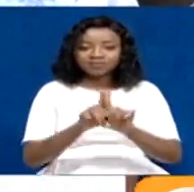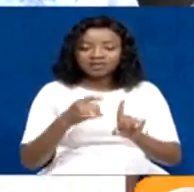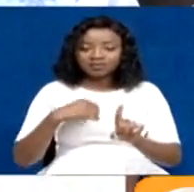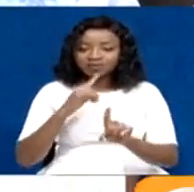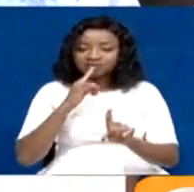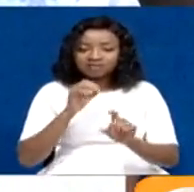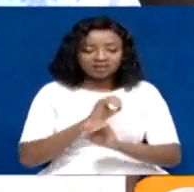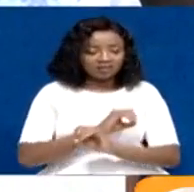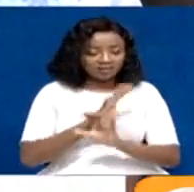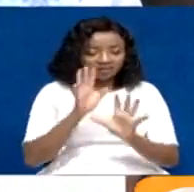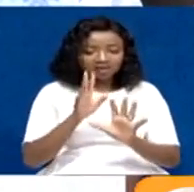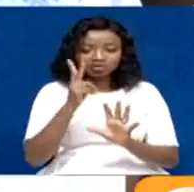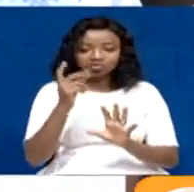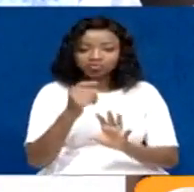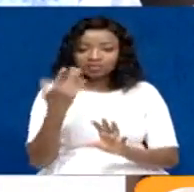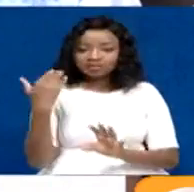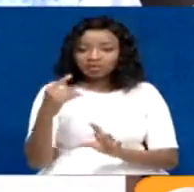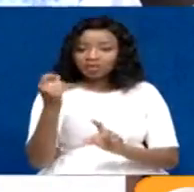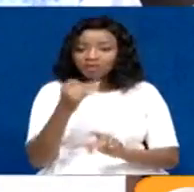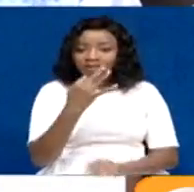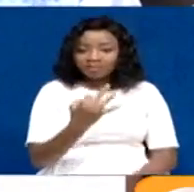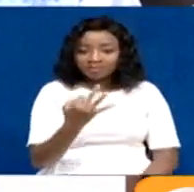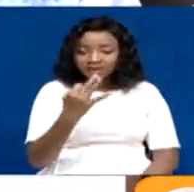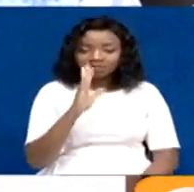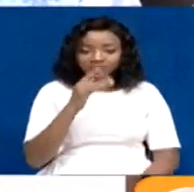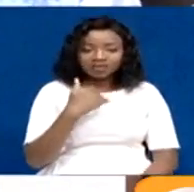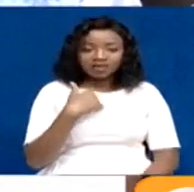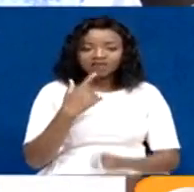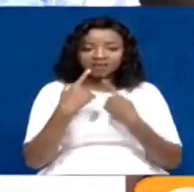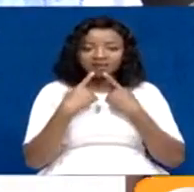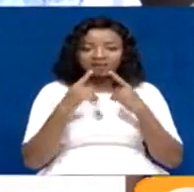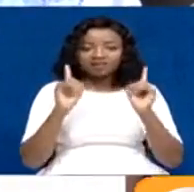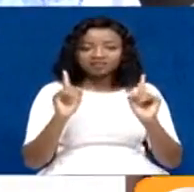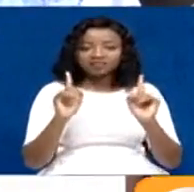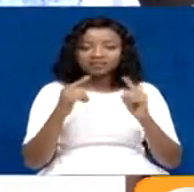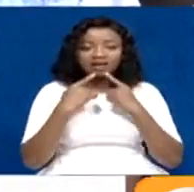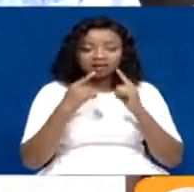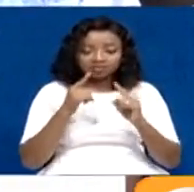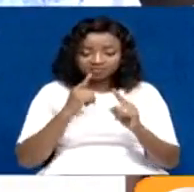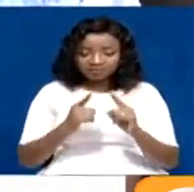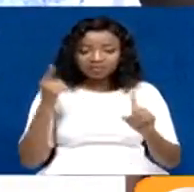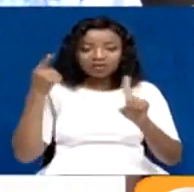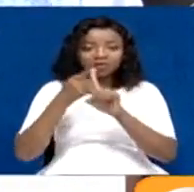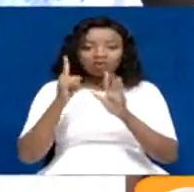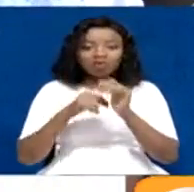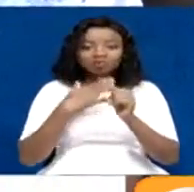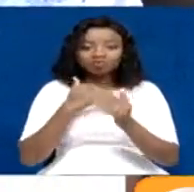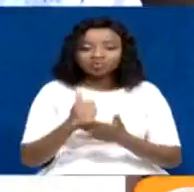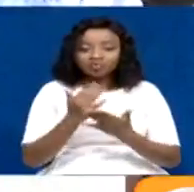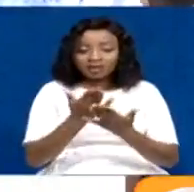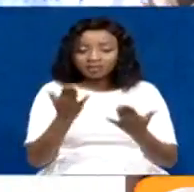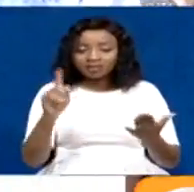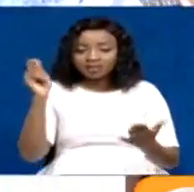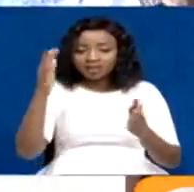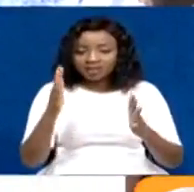ago that we shall be issuing a statement in the month of March to let Kenyans know which side